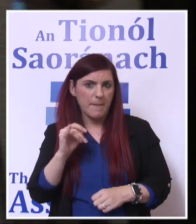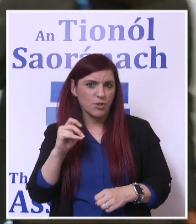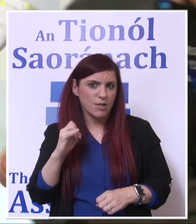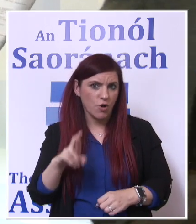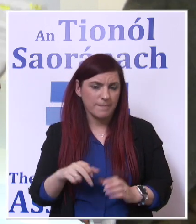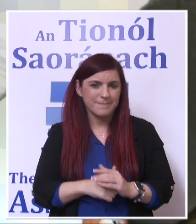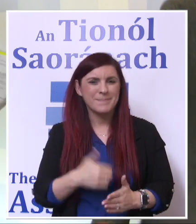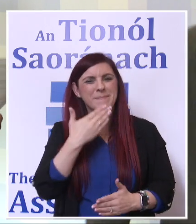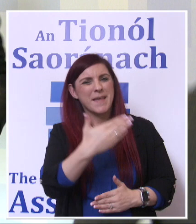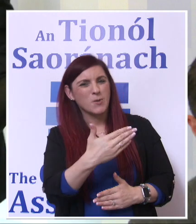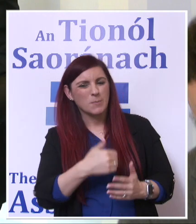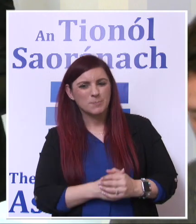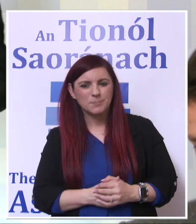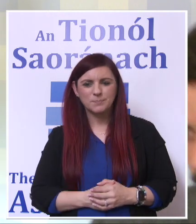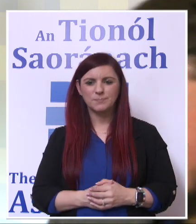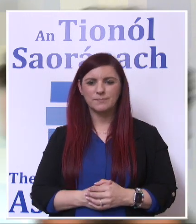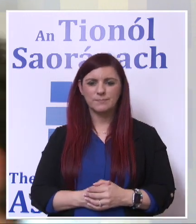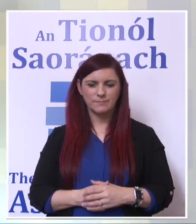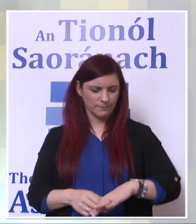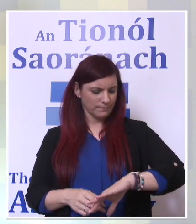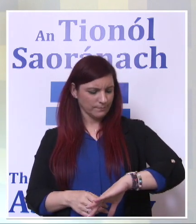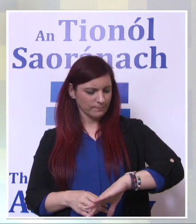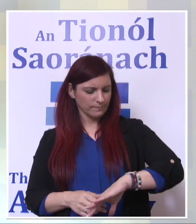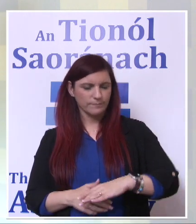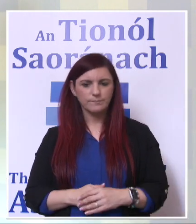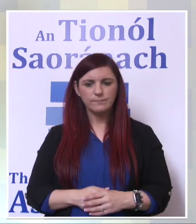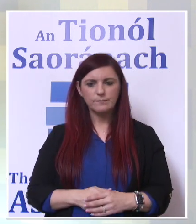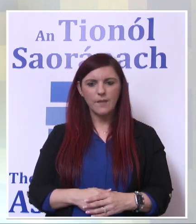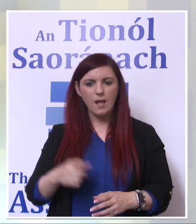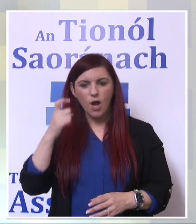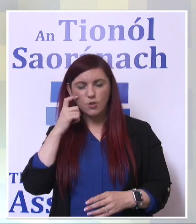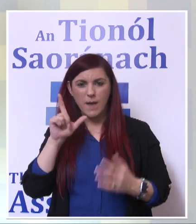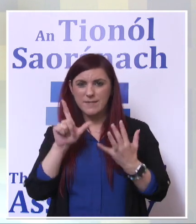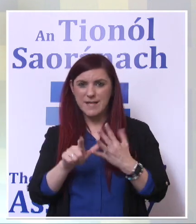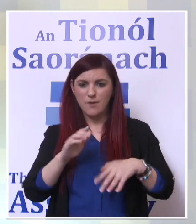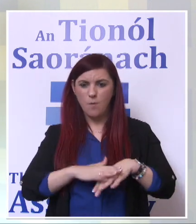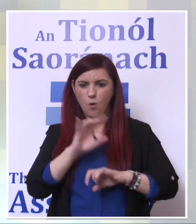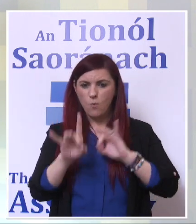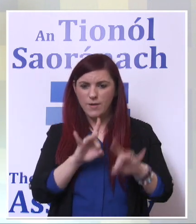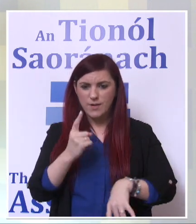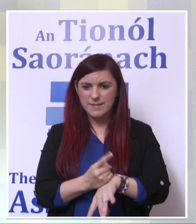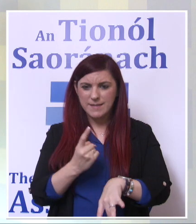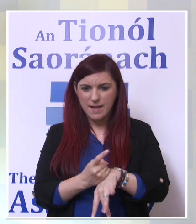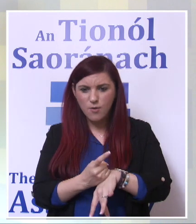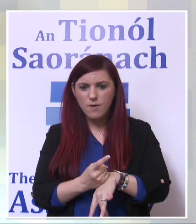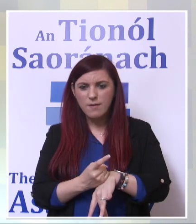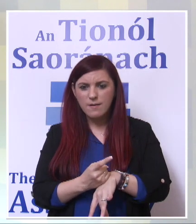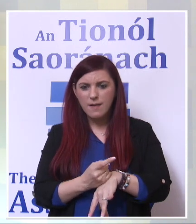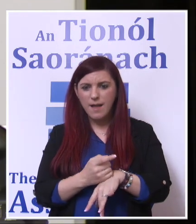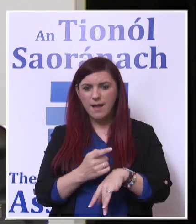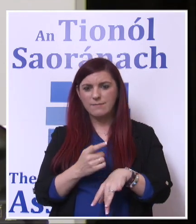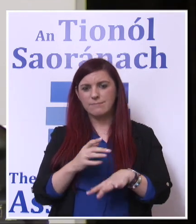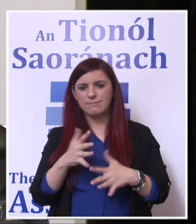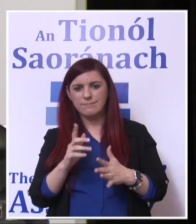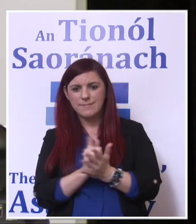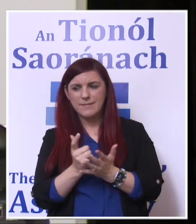Thanks for the answer. Thanks for the question. Just conscious that we have 7 questions to go with about approximately 17 minutes. So